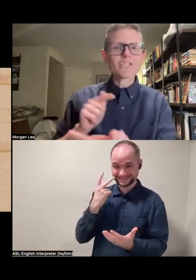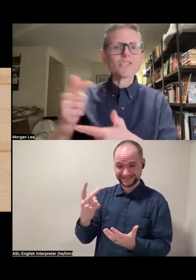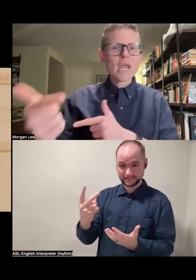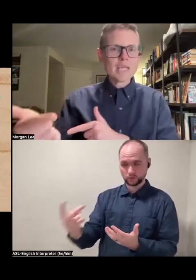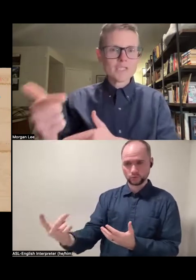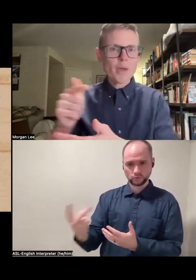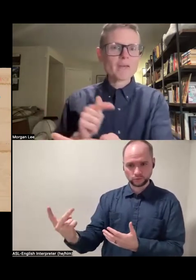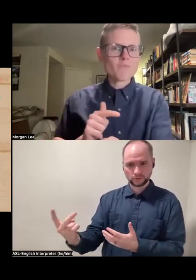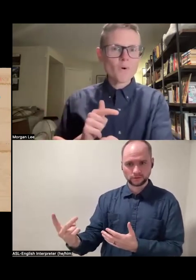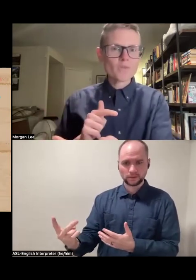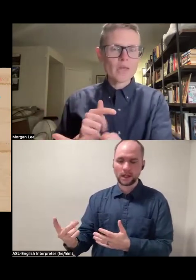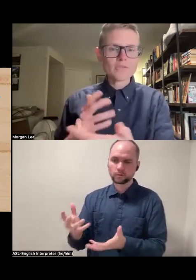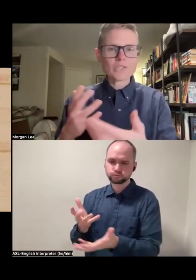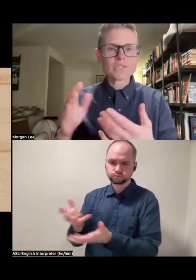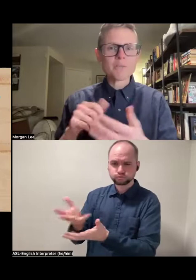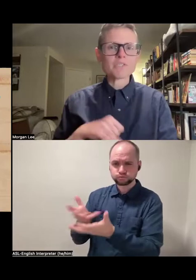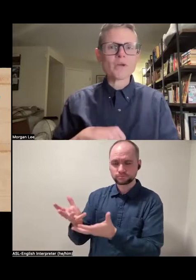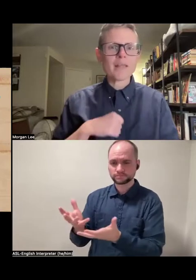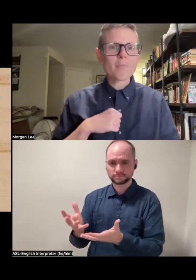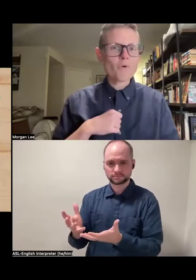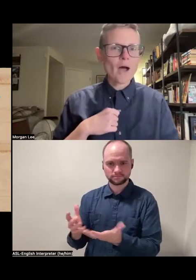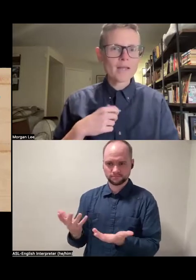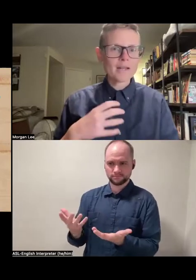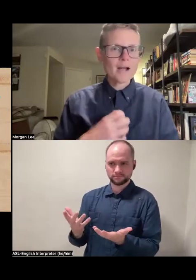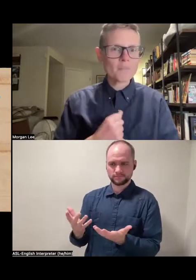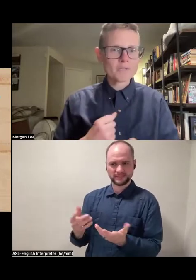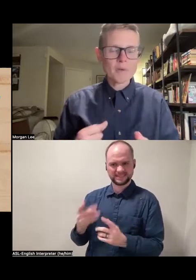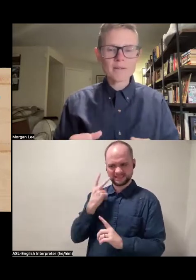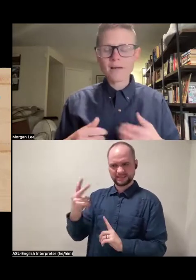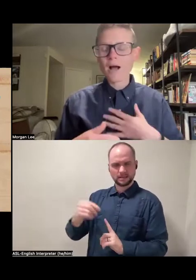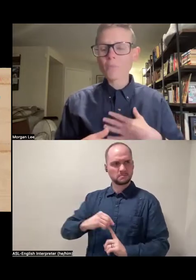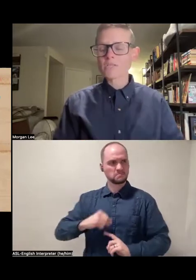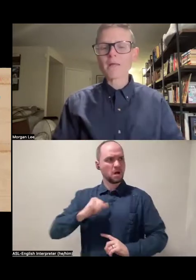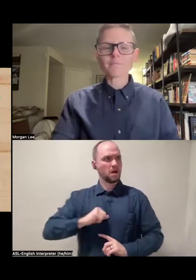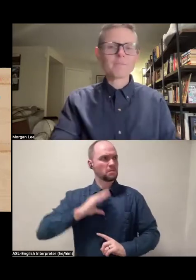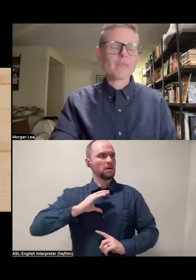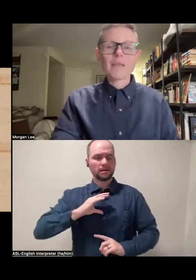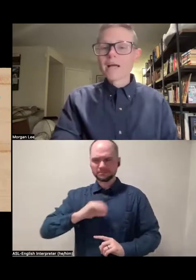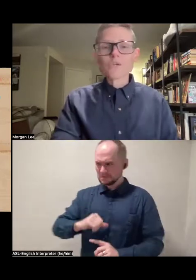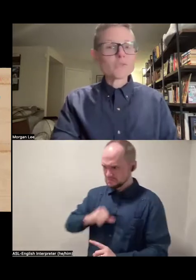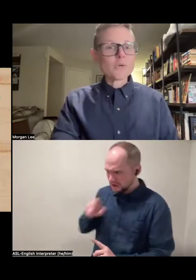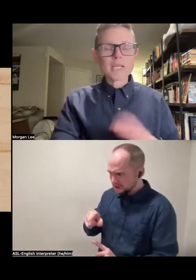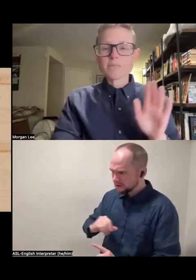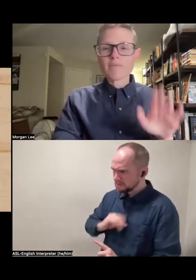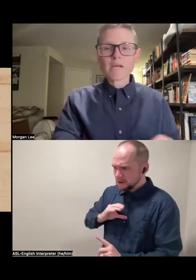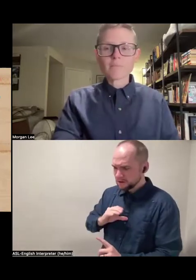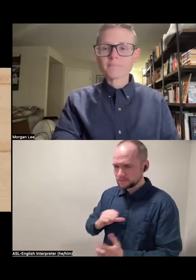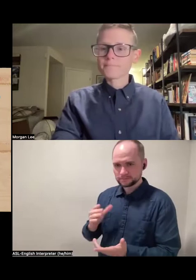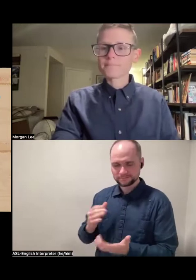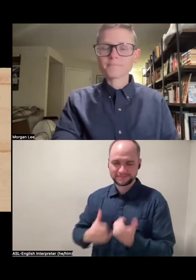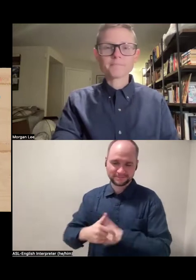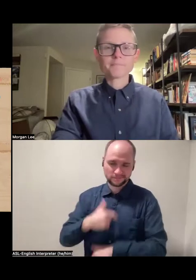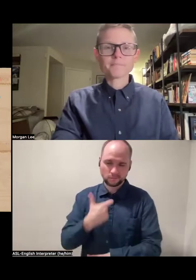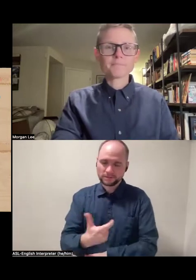that exchange back and forth, like just demonstrating that pride and accomplishment. Told you it gets me every